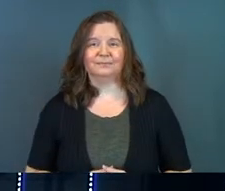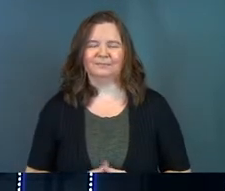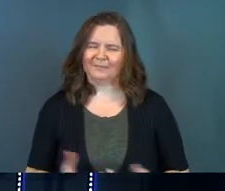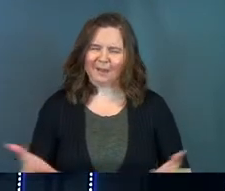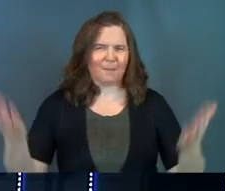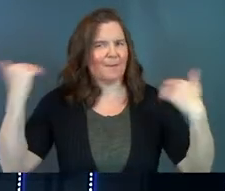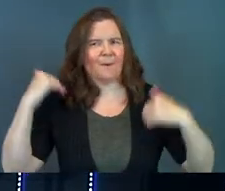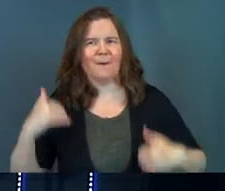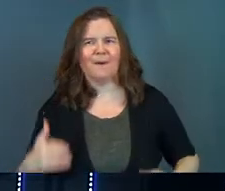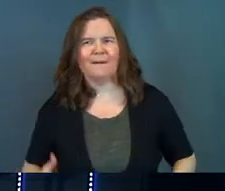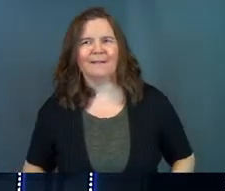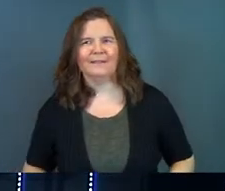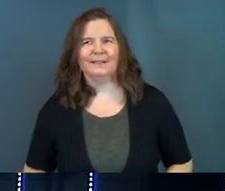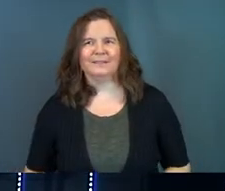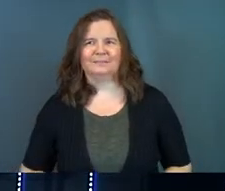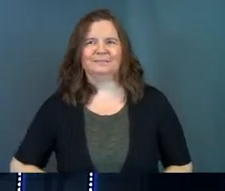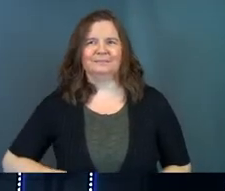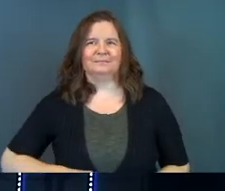Come on!